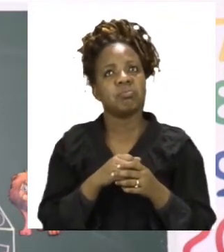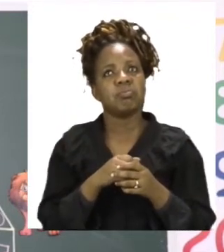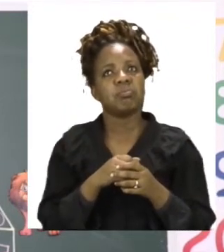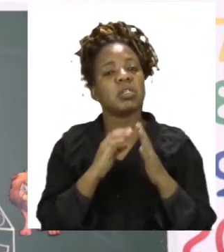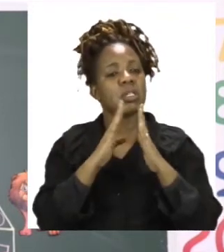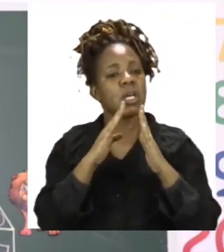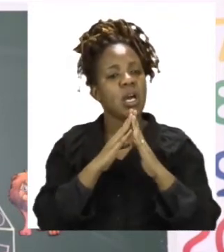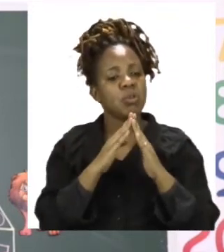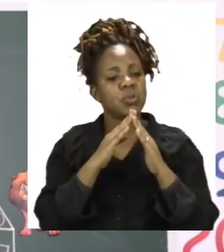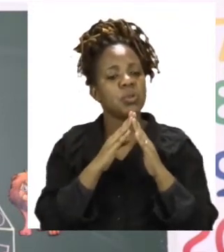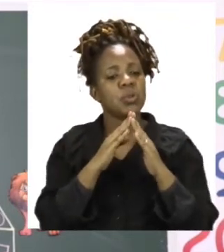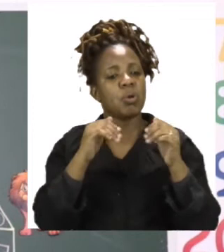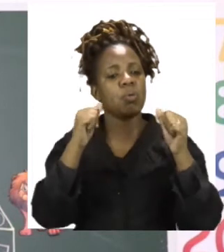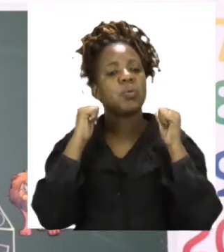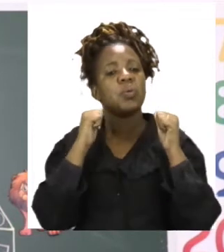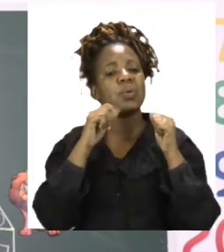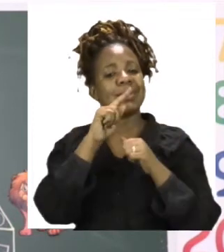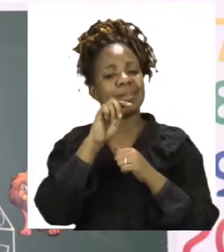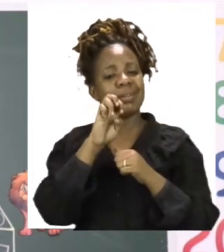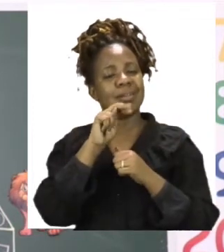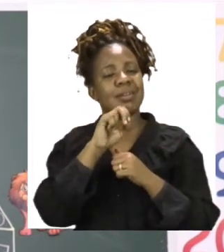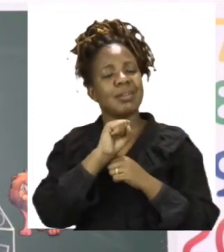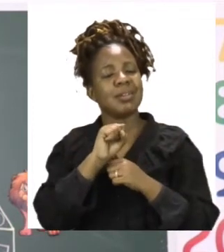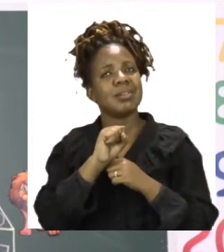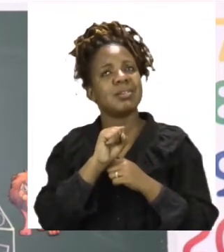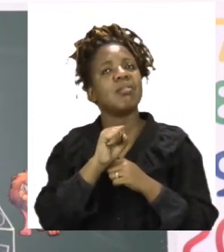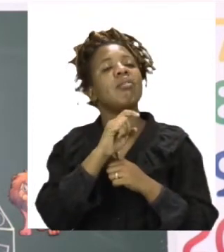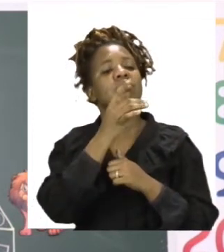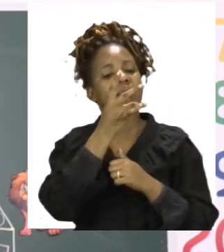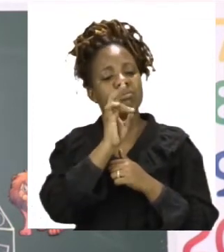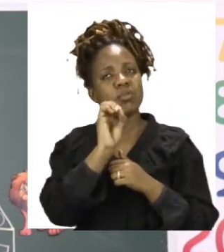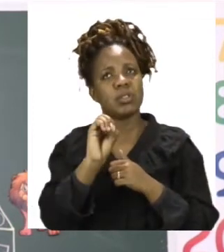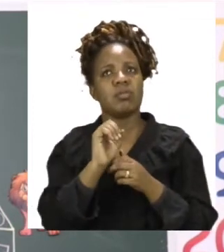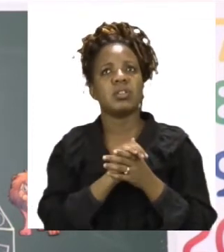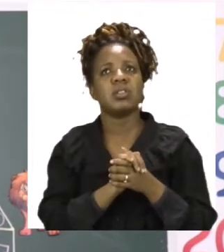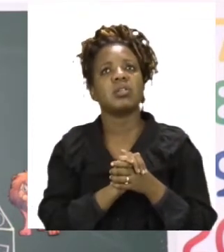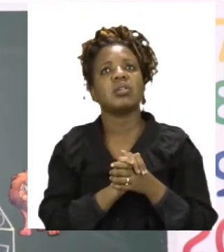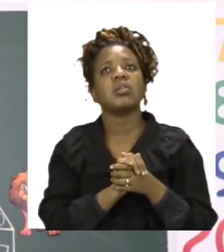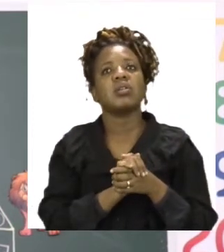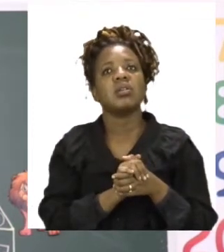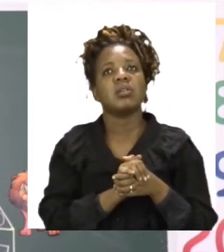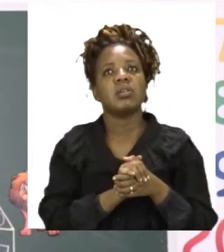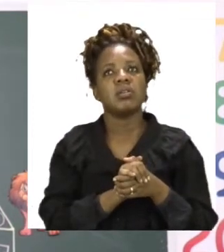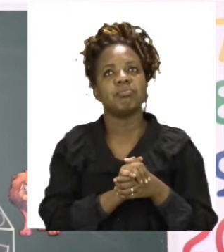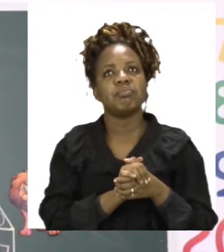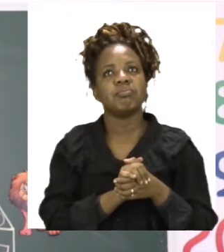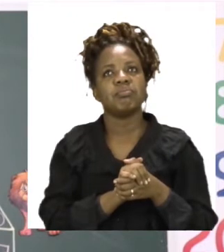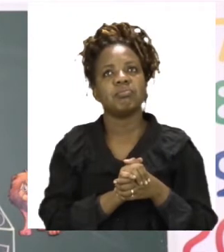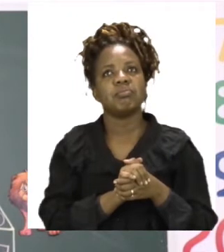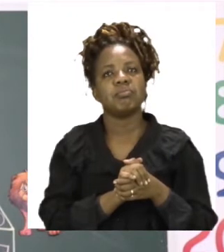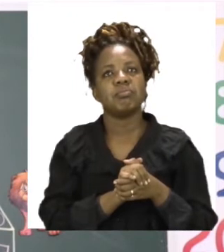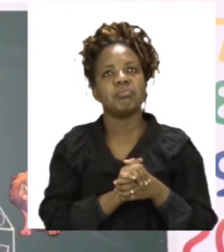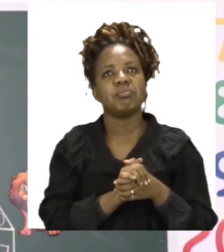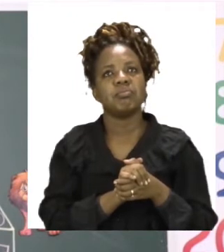that he came from, the 10s that he came from, was house 70. So he will quickly run to house 70 and